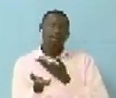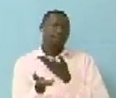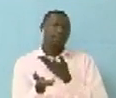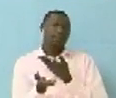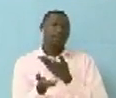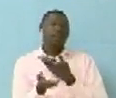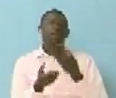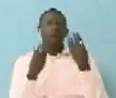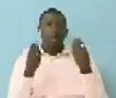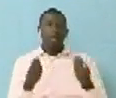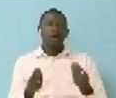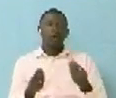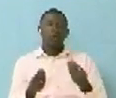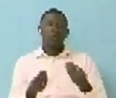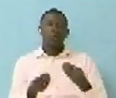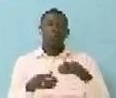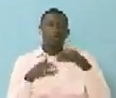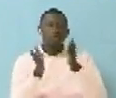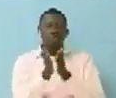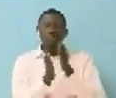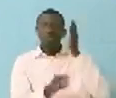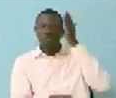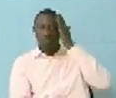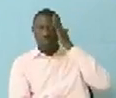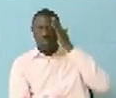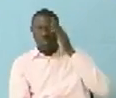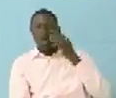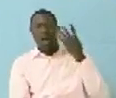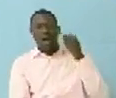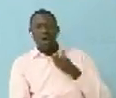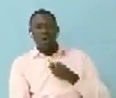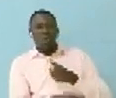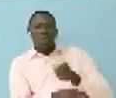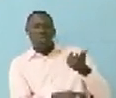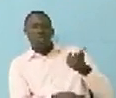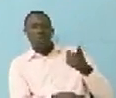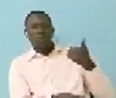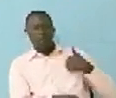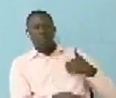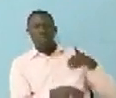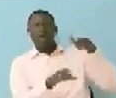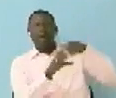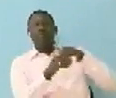That was how the panel was able to know about the involvement of some of them.